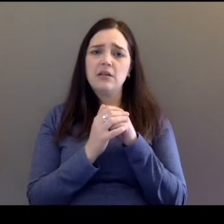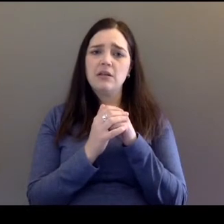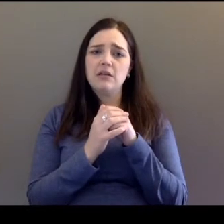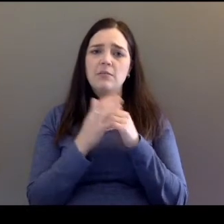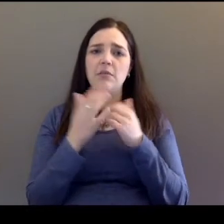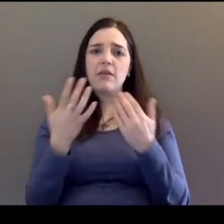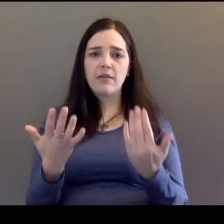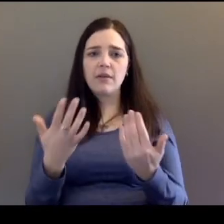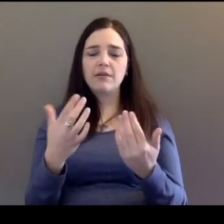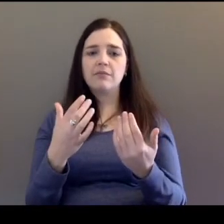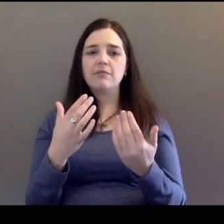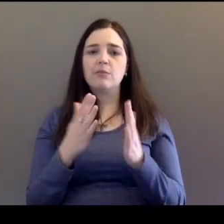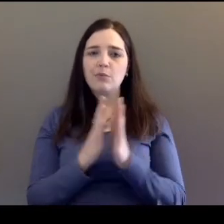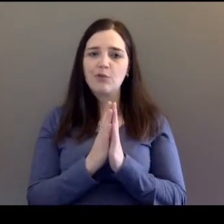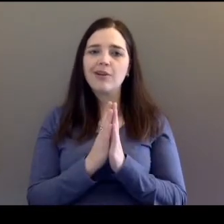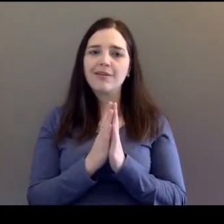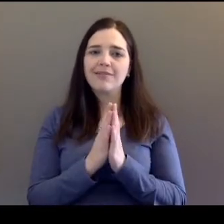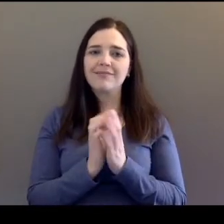But then we pray.